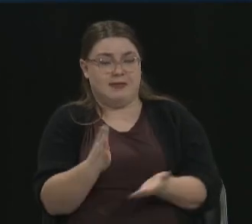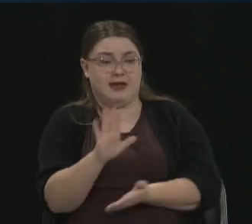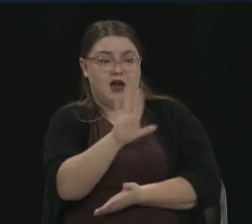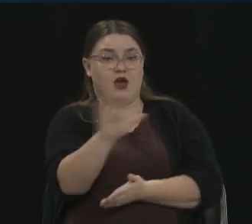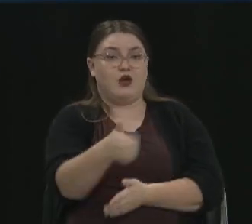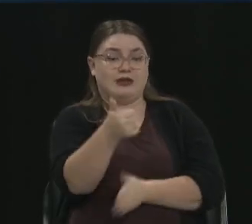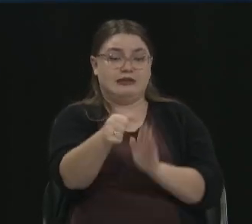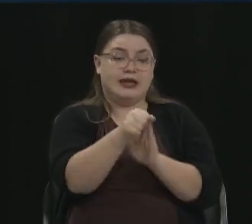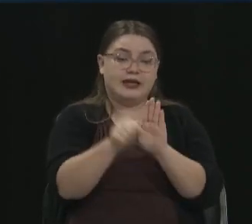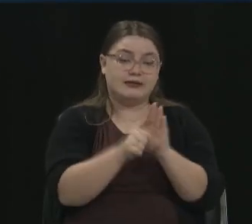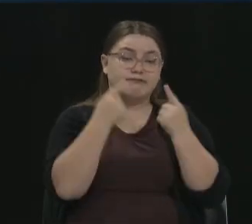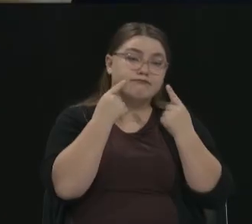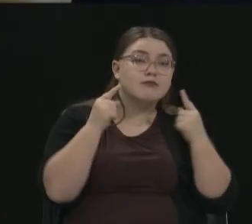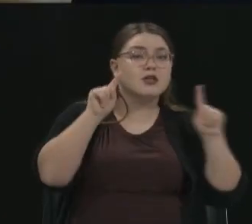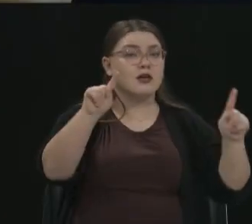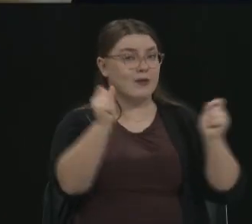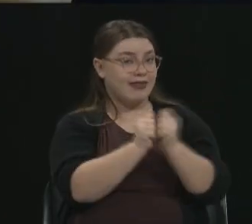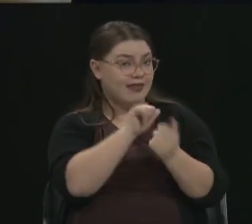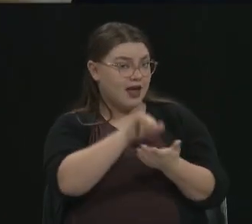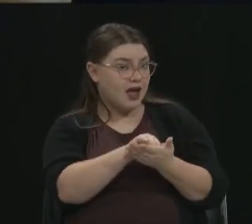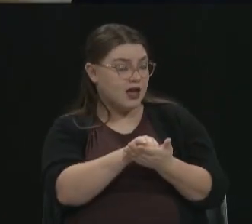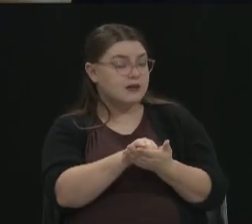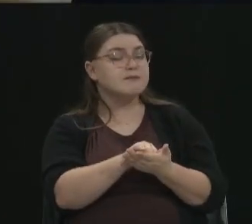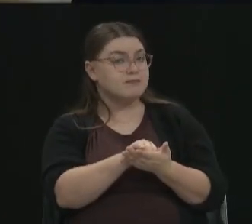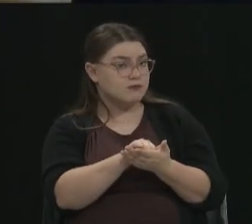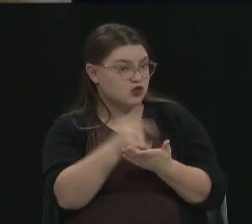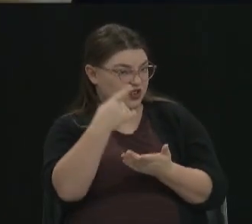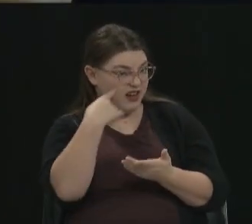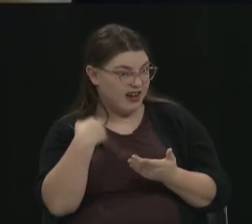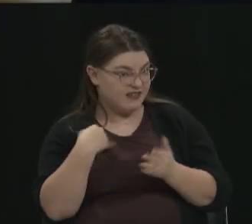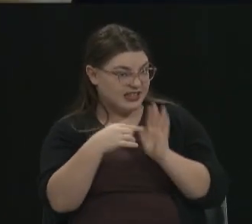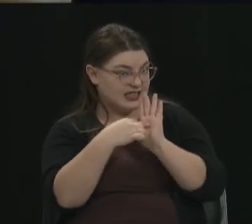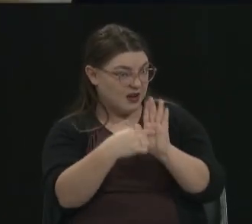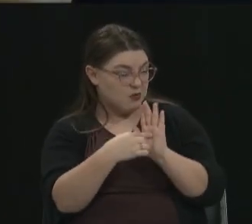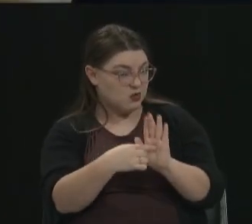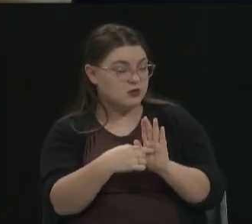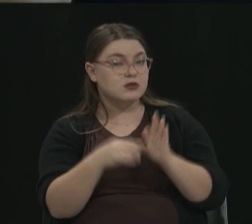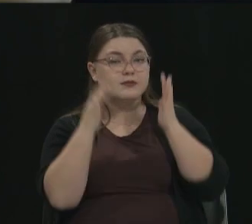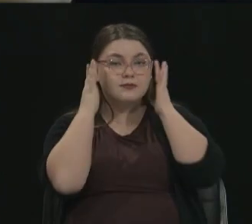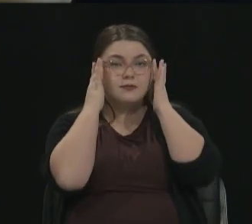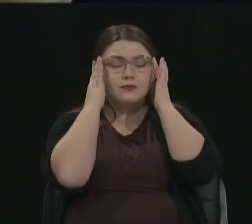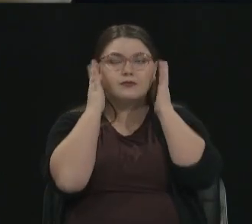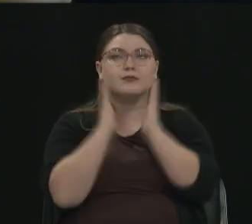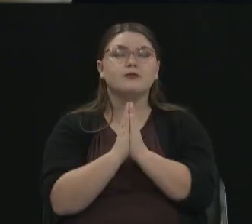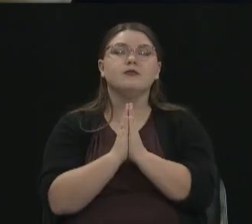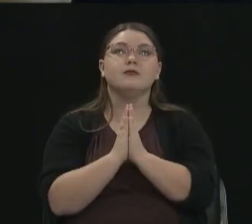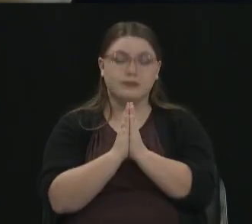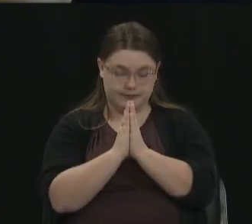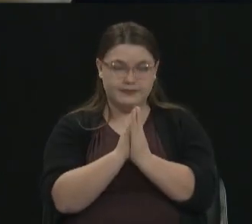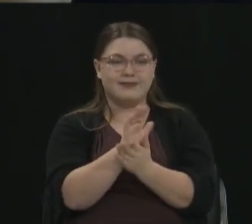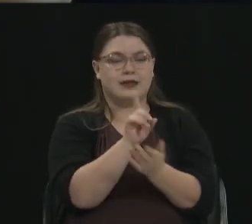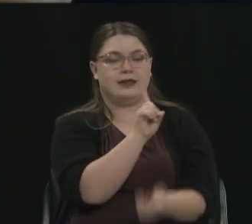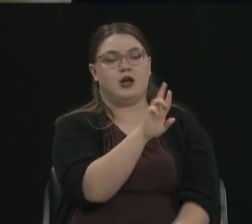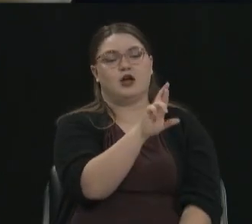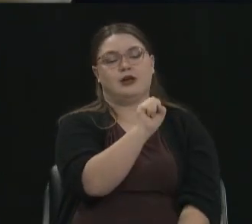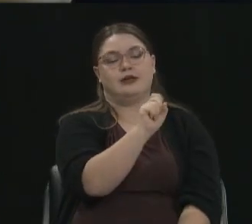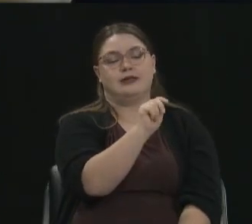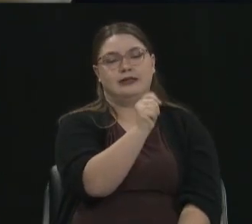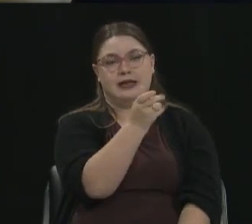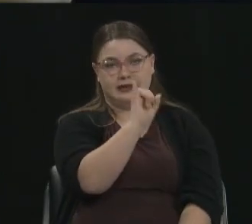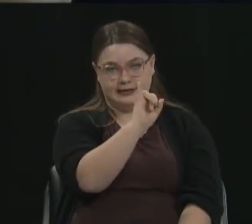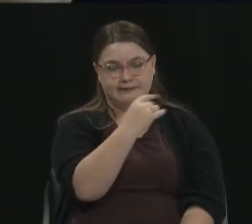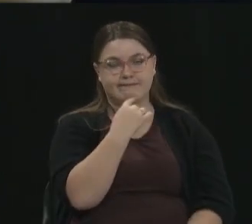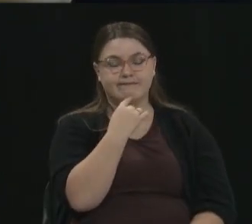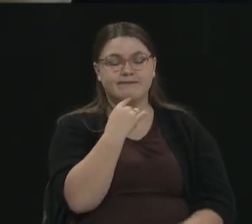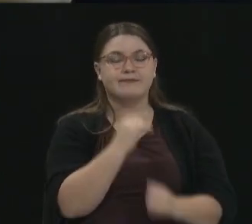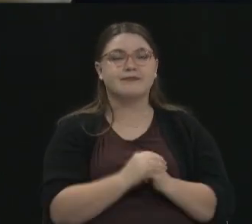local state elections? And maybe There are. I'm gonna